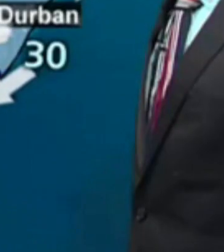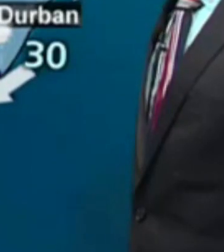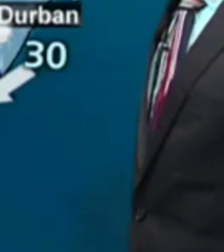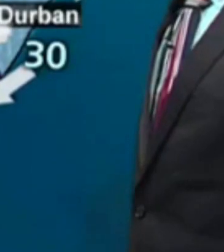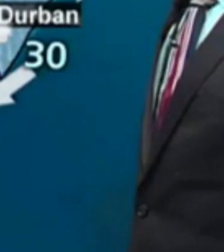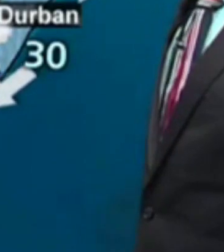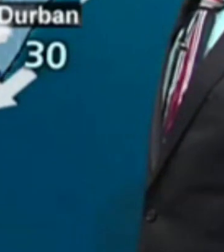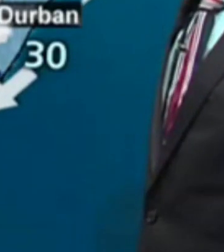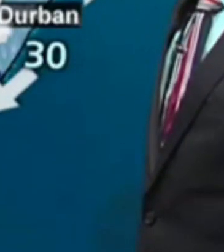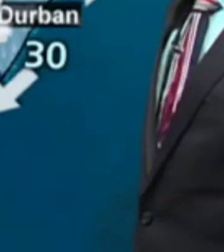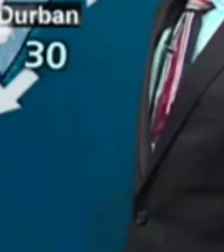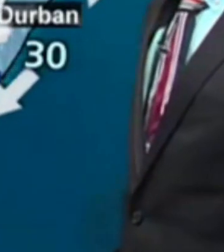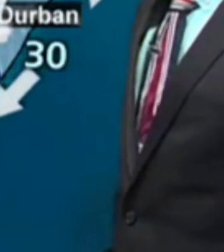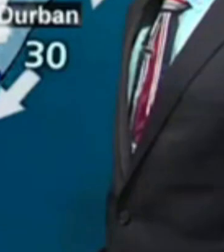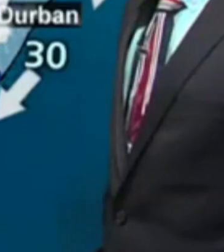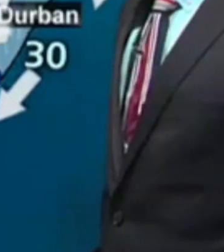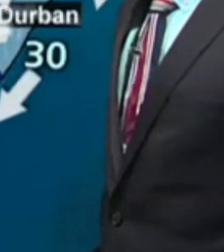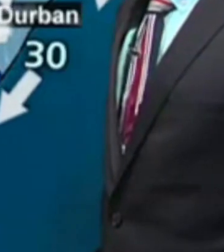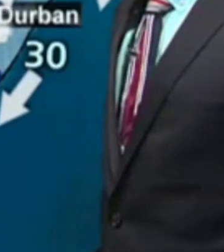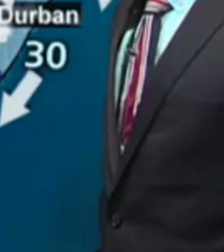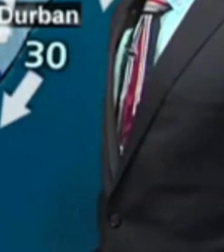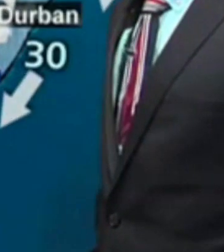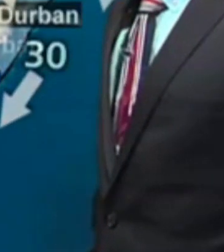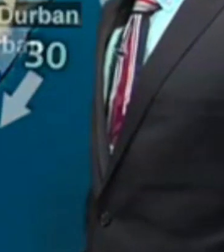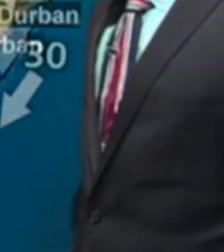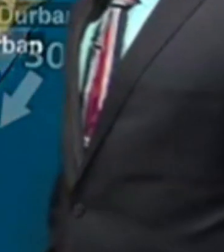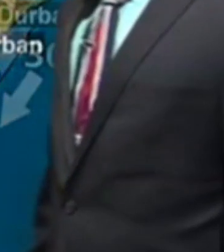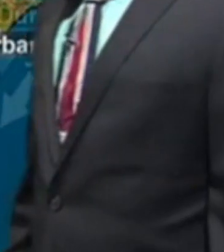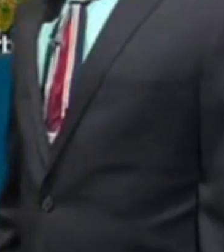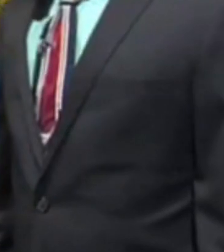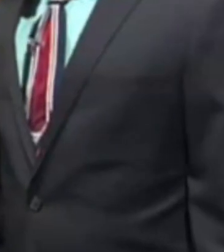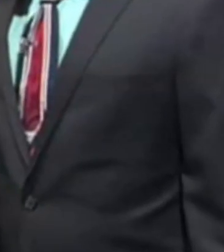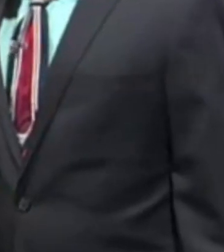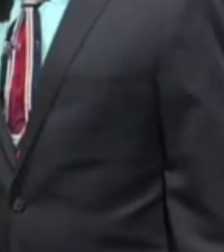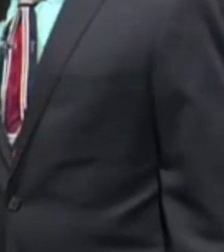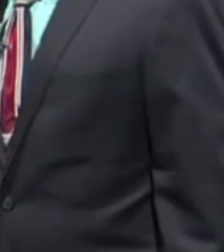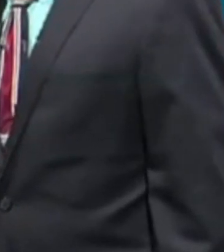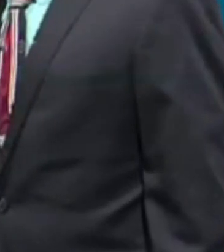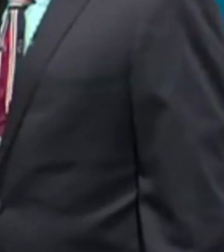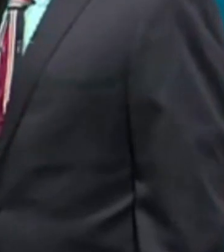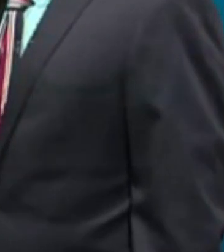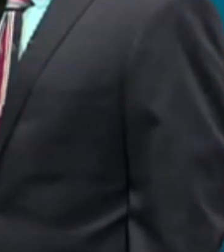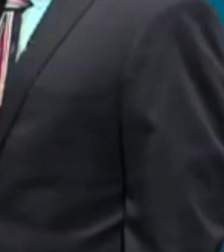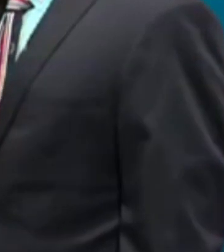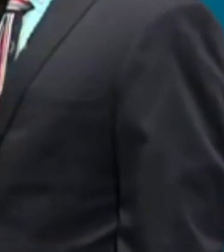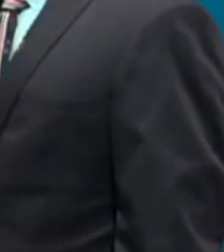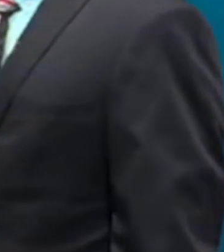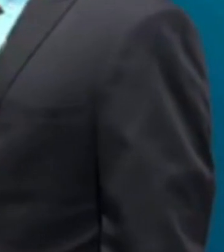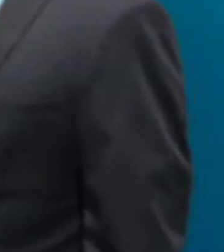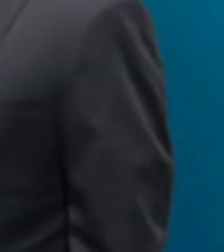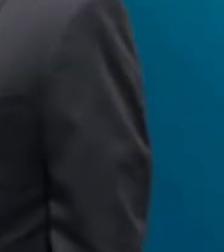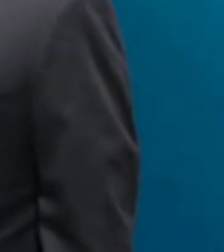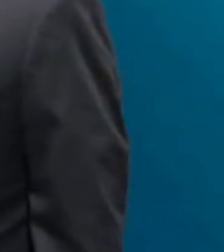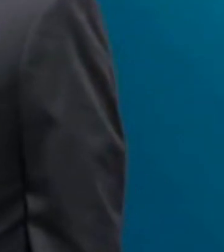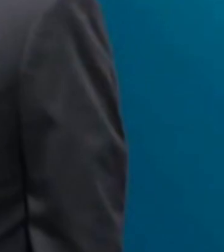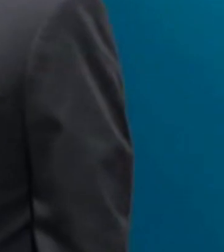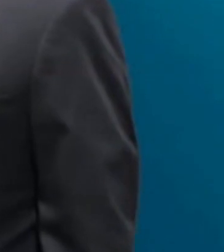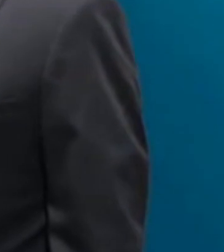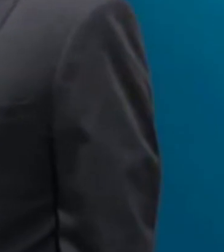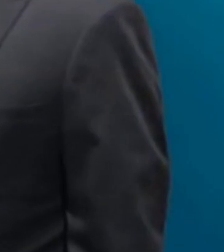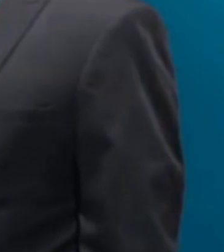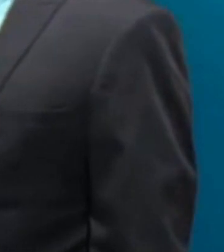ka bohlabele bona le go ka dikalong tša ka Durban gona ka dikalong tša ka KwaZulu-Natal. Magašo ba tirelo tša boso ba re lemoša gabotse gore a re tlhokomeleng re ka ba le lewatle le le